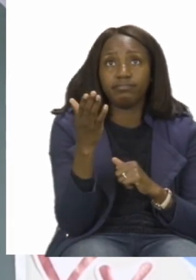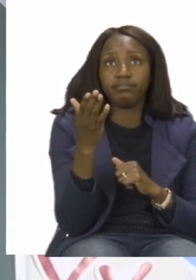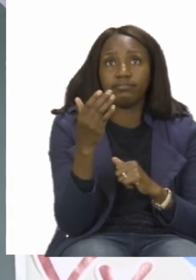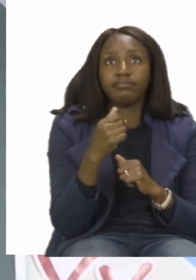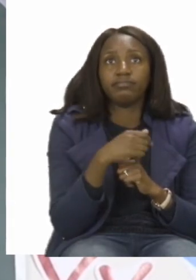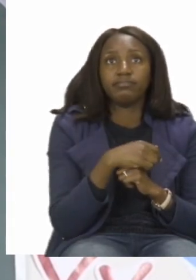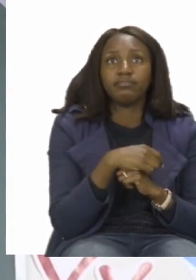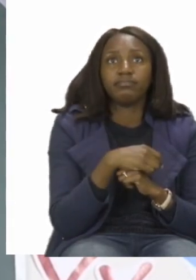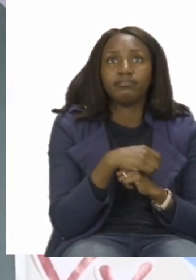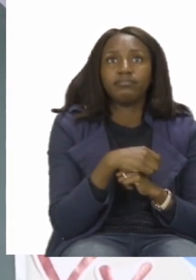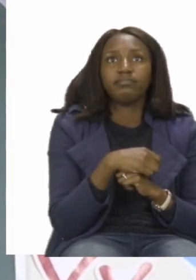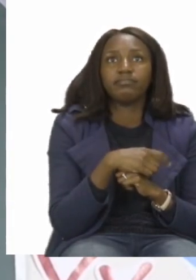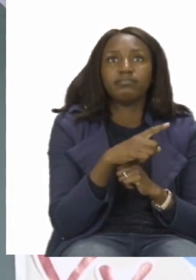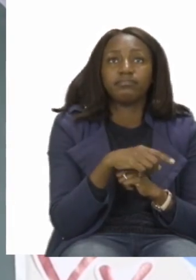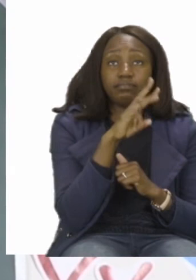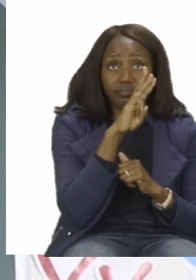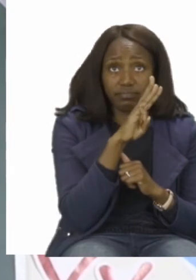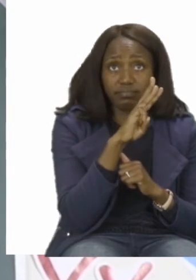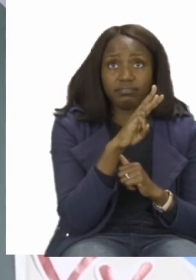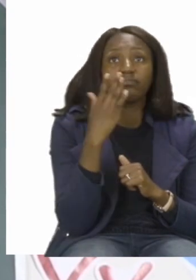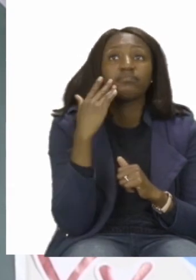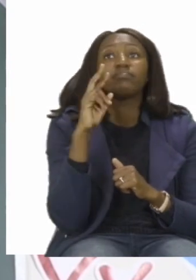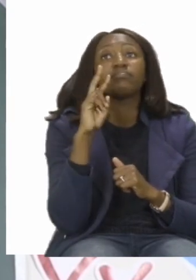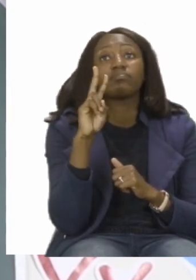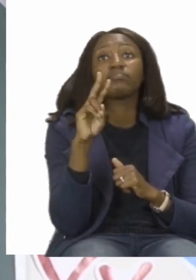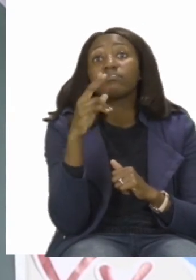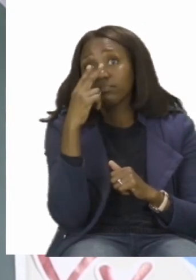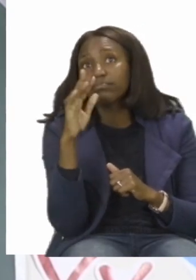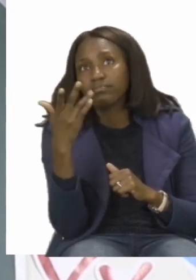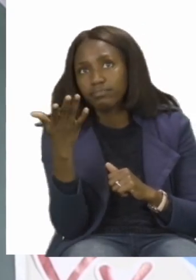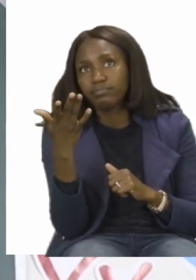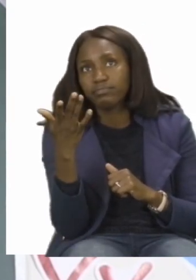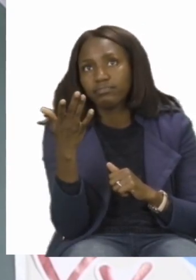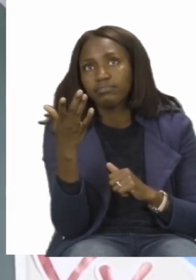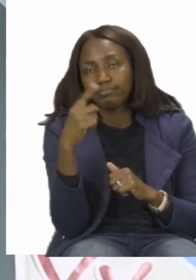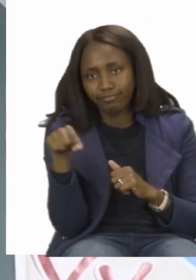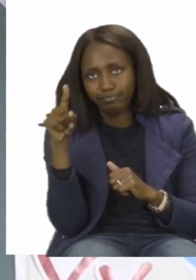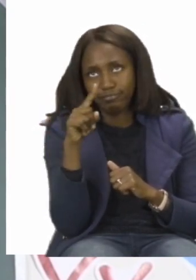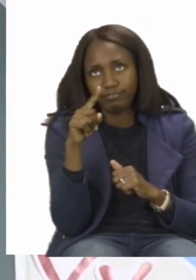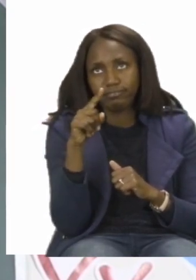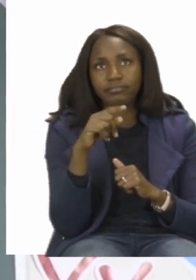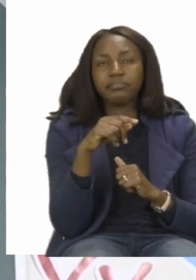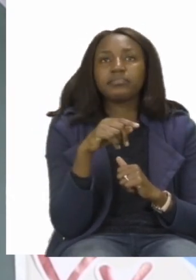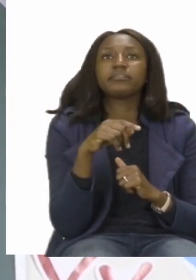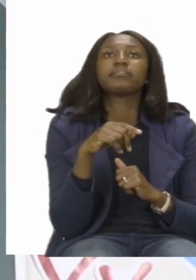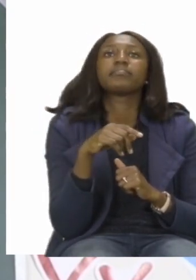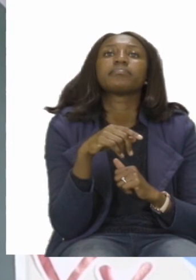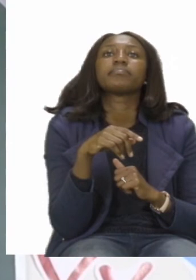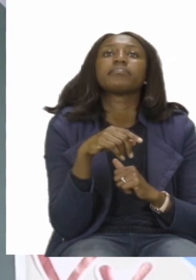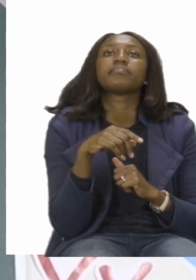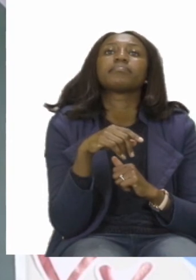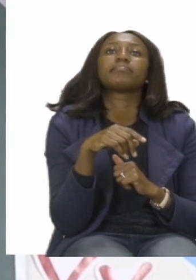rectangle. Sphere in 3D is a circle in 2D. And